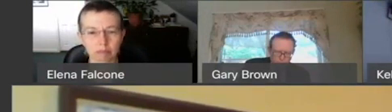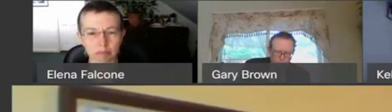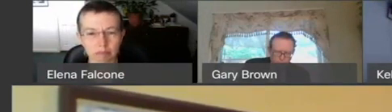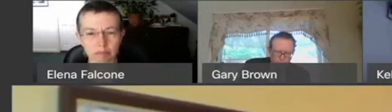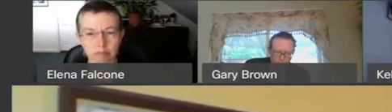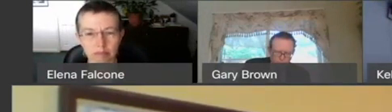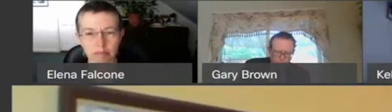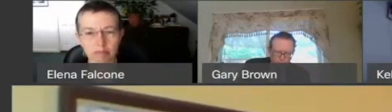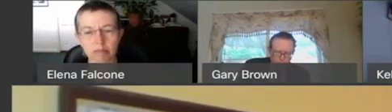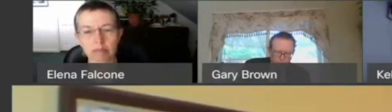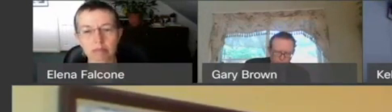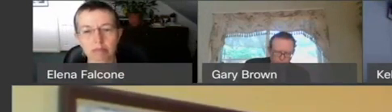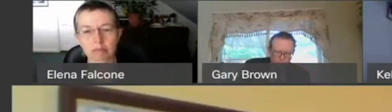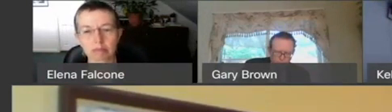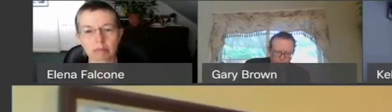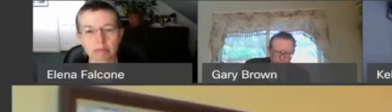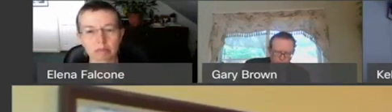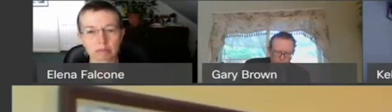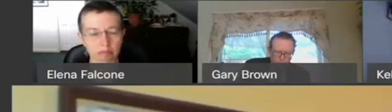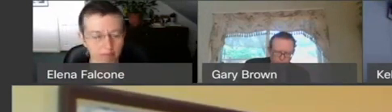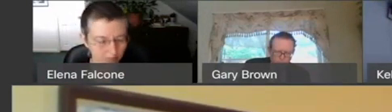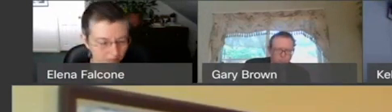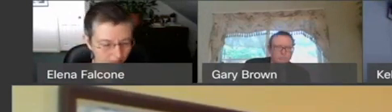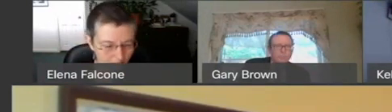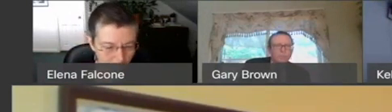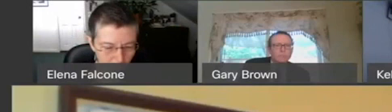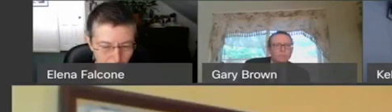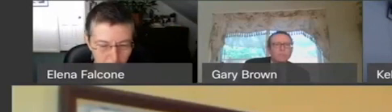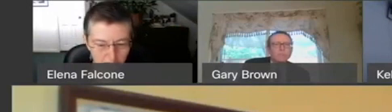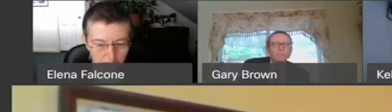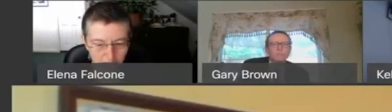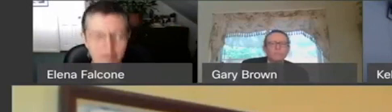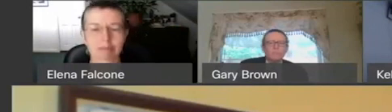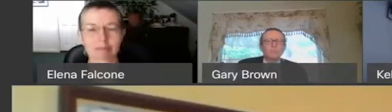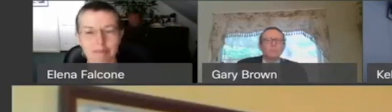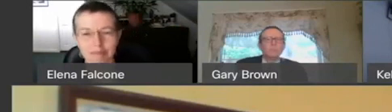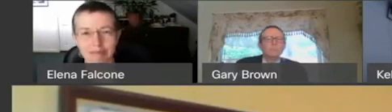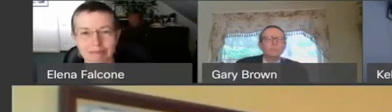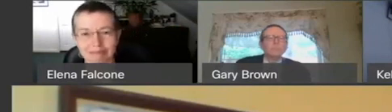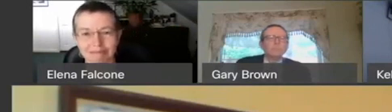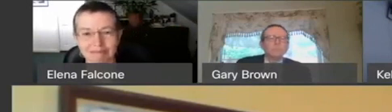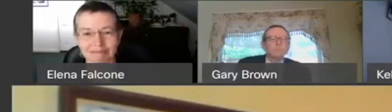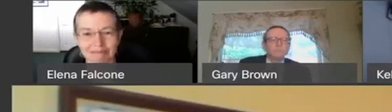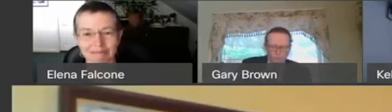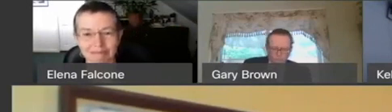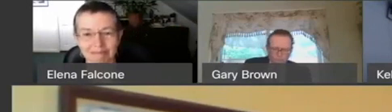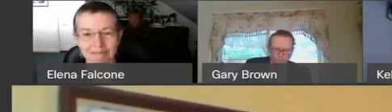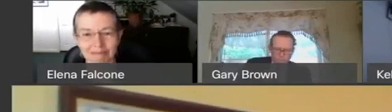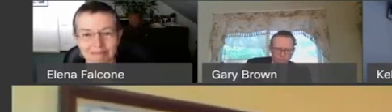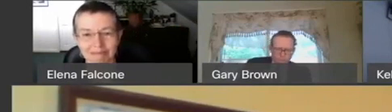your face mask, take care of yourselves, be slightly selfish. It's okay today.